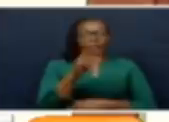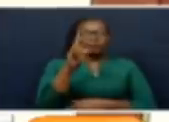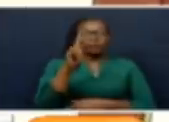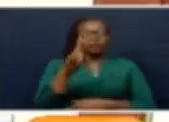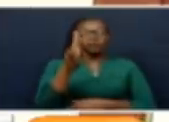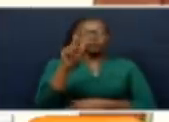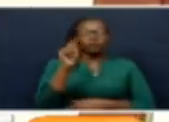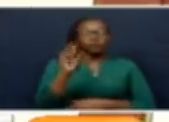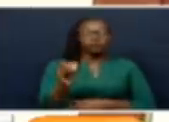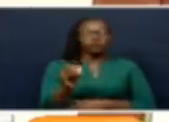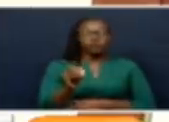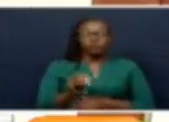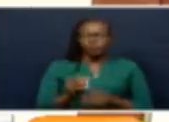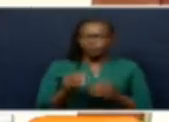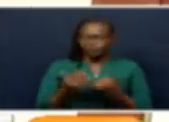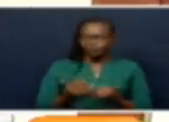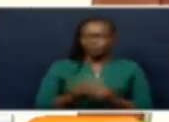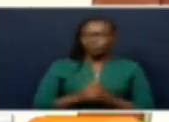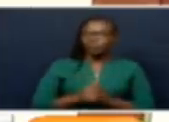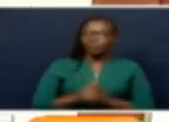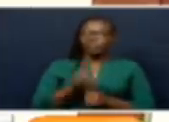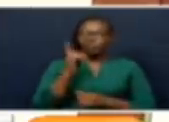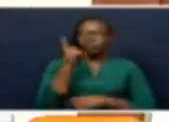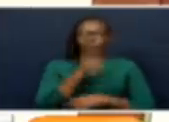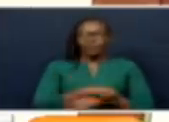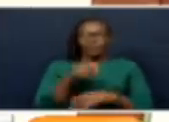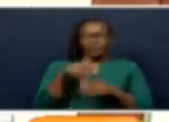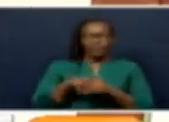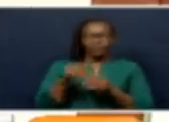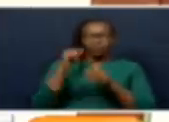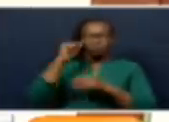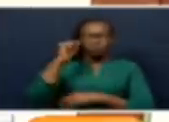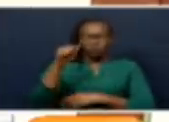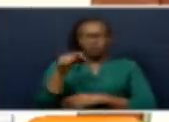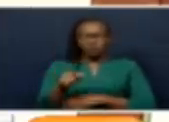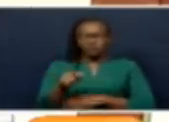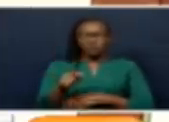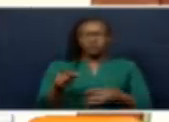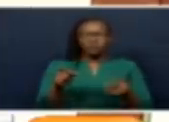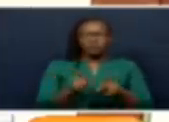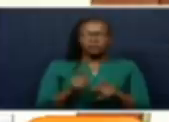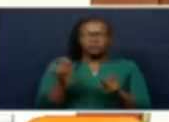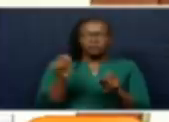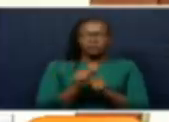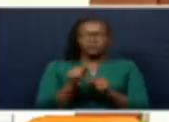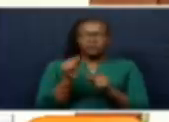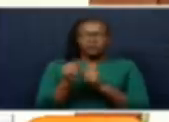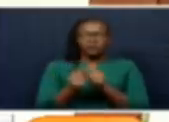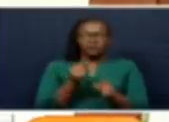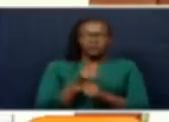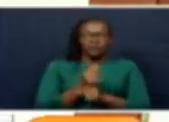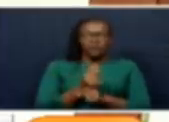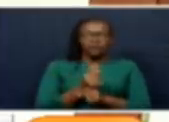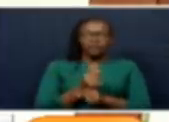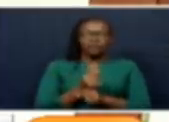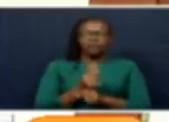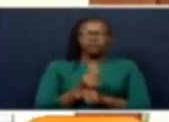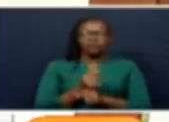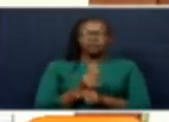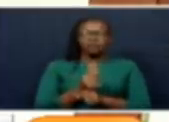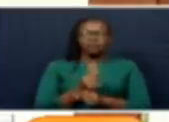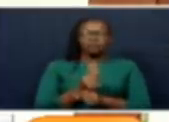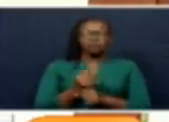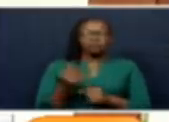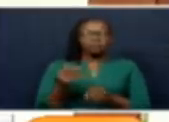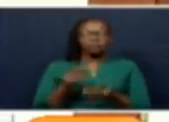carefully. One day in politics is like 10 years. What are you trying to say? One day in politics. What are you trying